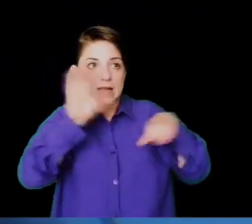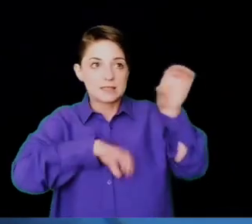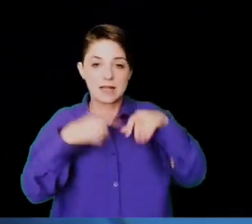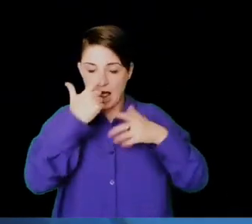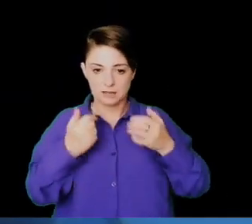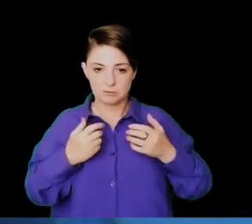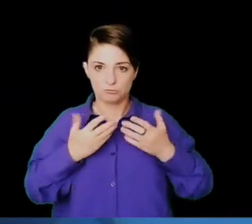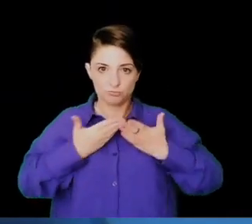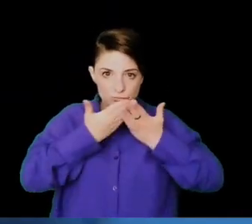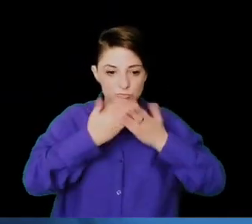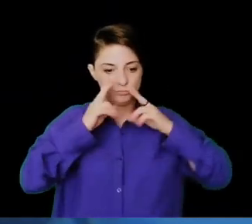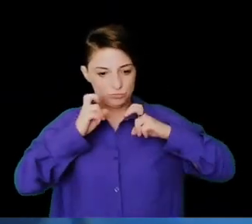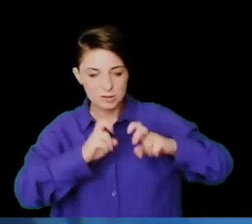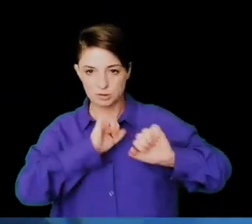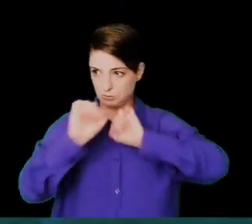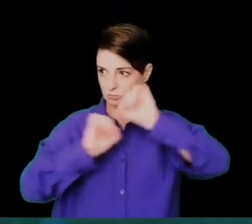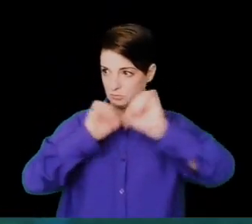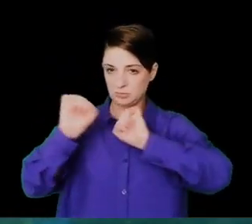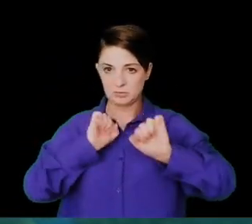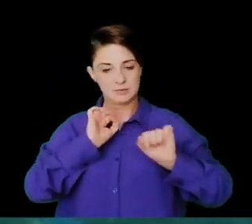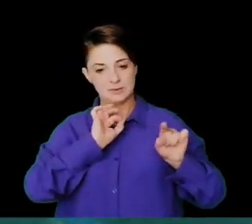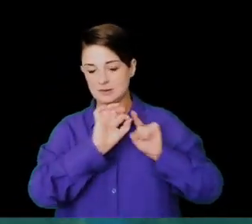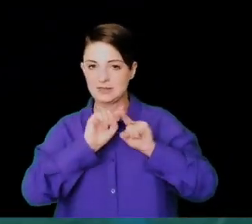native oysters around the British Isles.